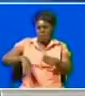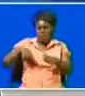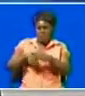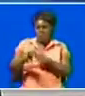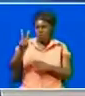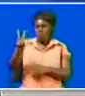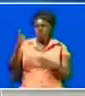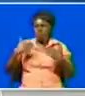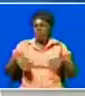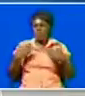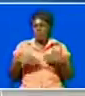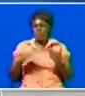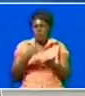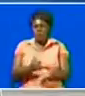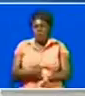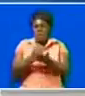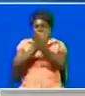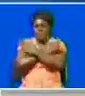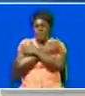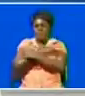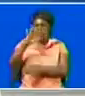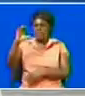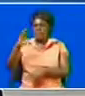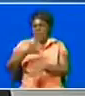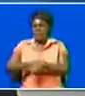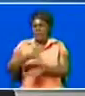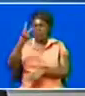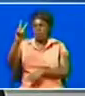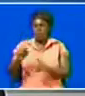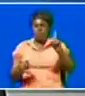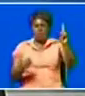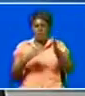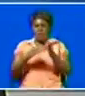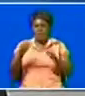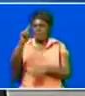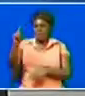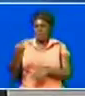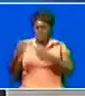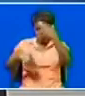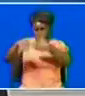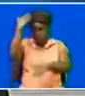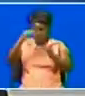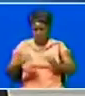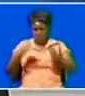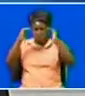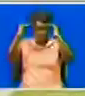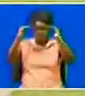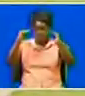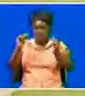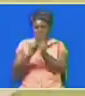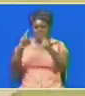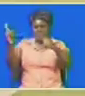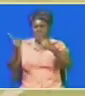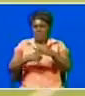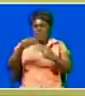Simon Mburu and Peter Mwacha helped Friendzone FC secure a narrow 2-1 win over Zetech University FC to qualify for the round of 16